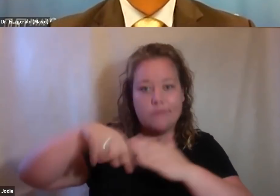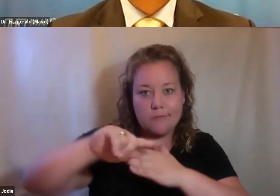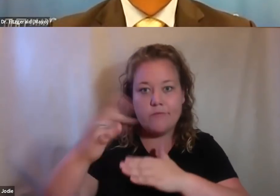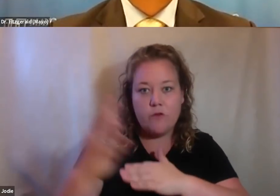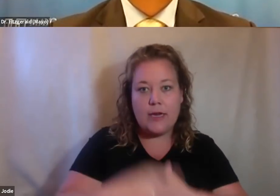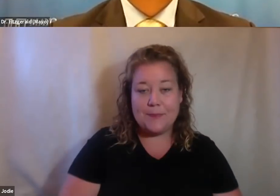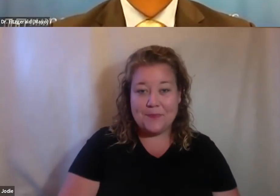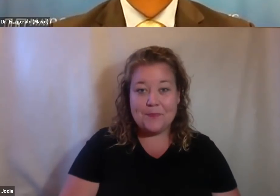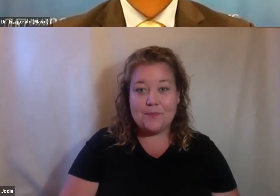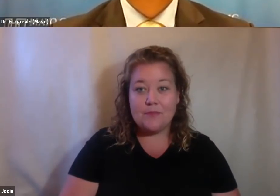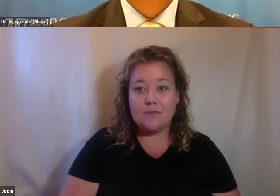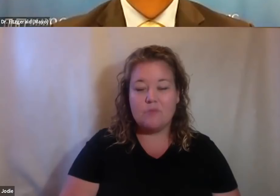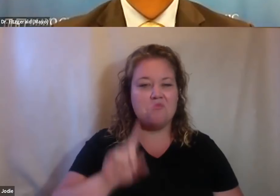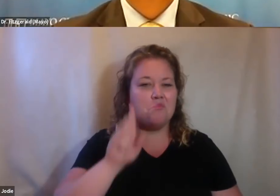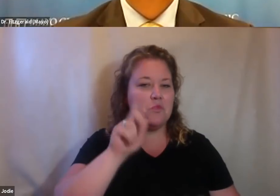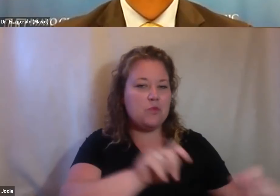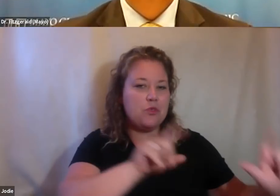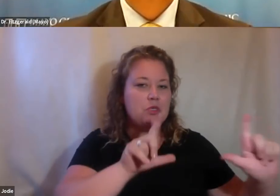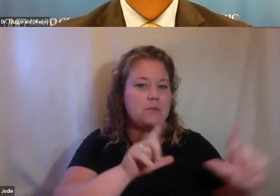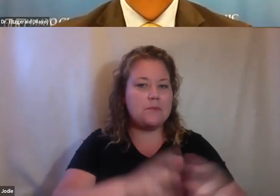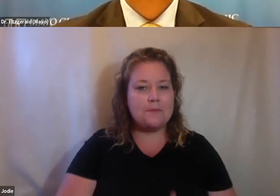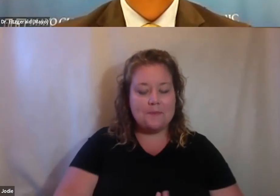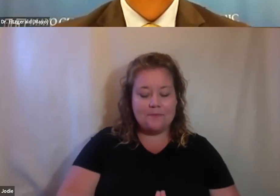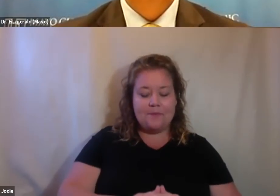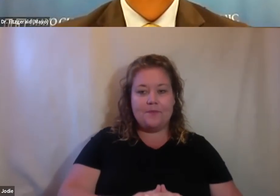I'm just going to pull that up here.